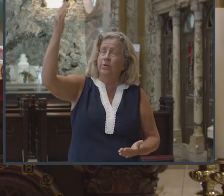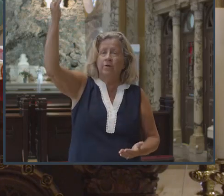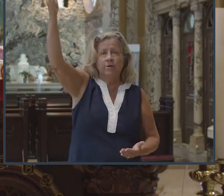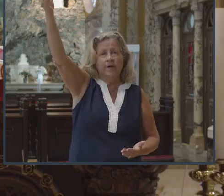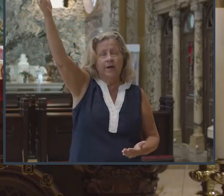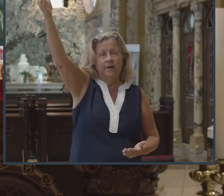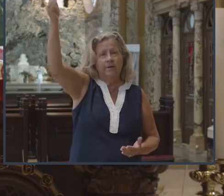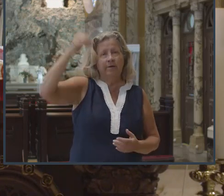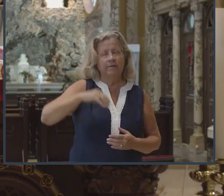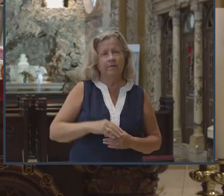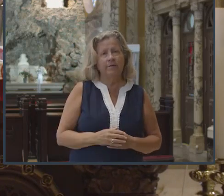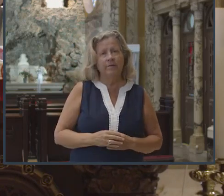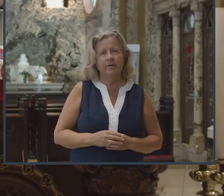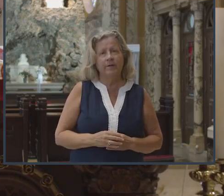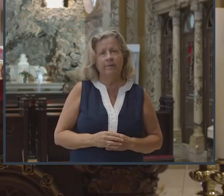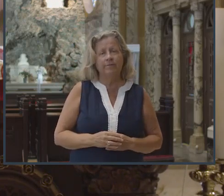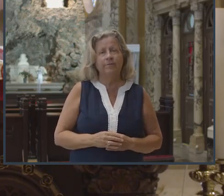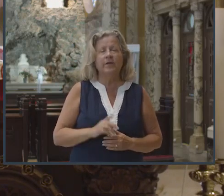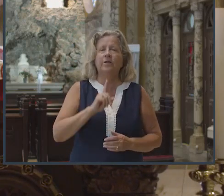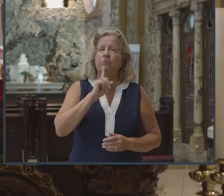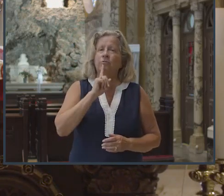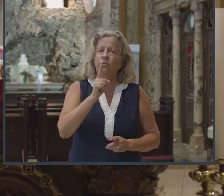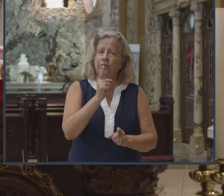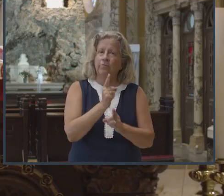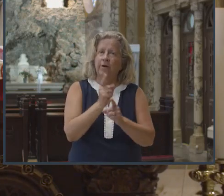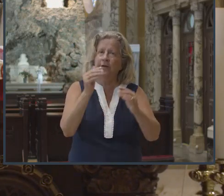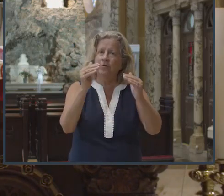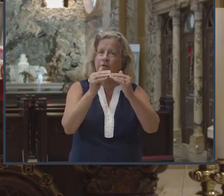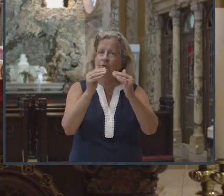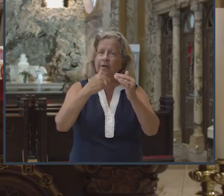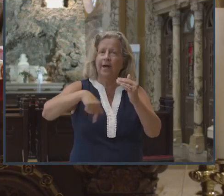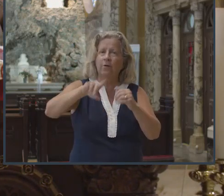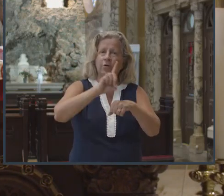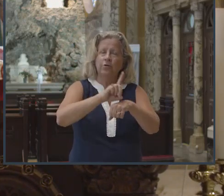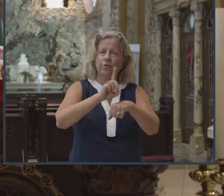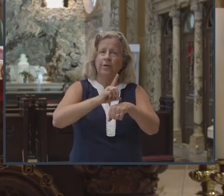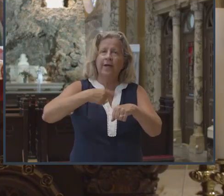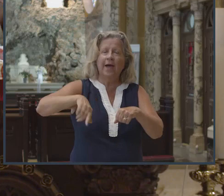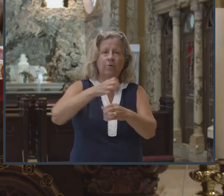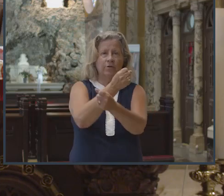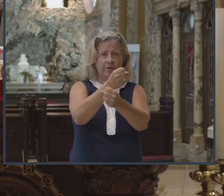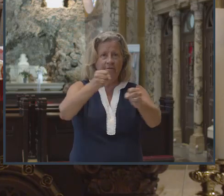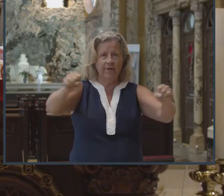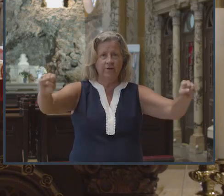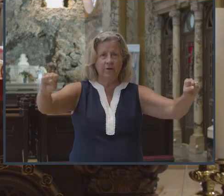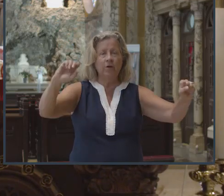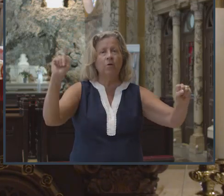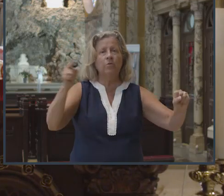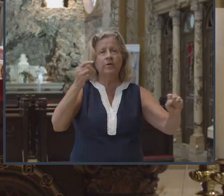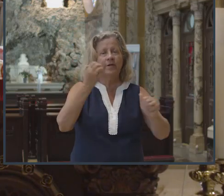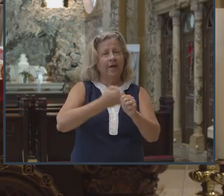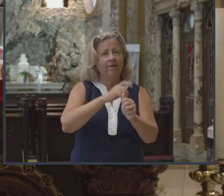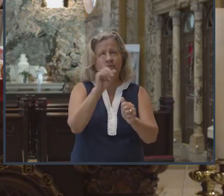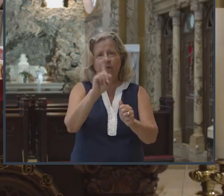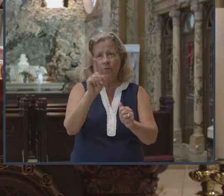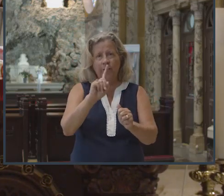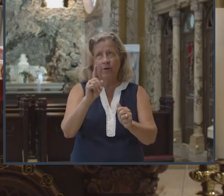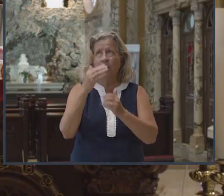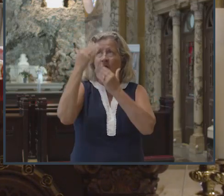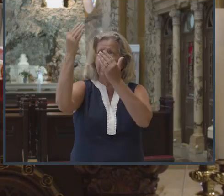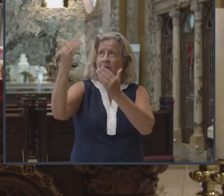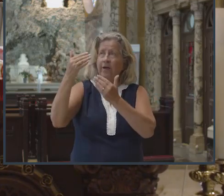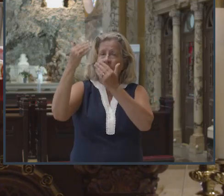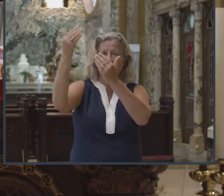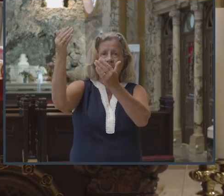It is right and just. It is truly right and just, our duty and our salvation, always and everywhere to give you